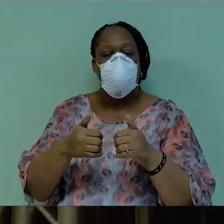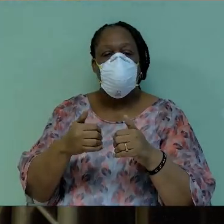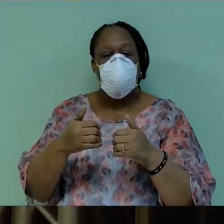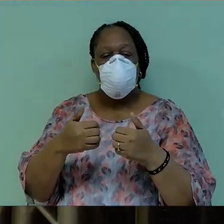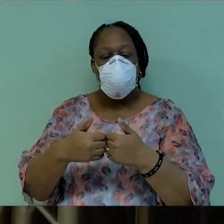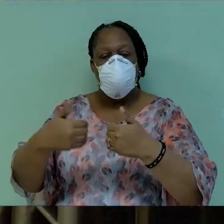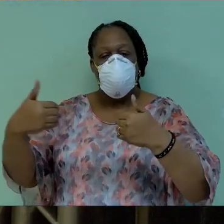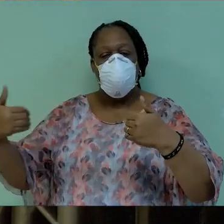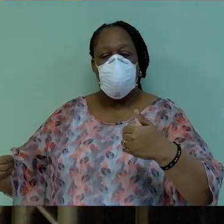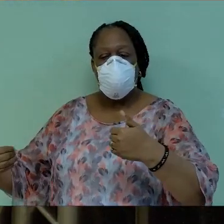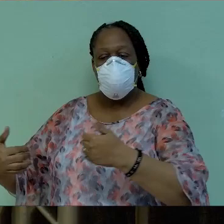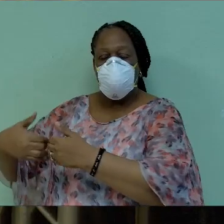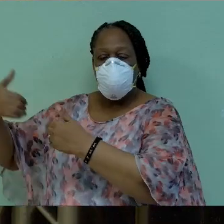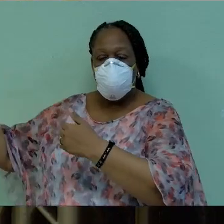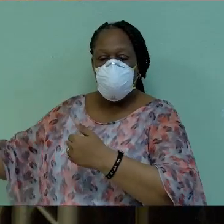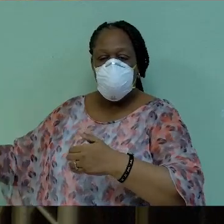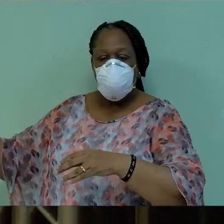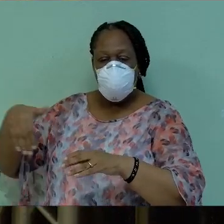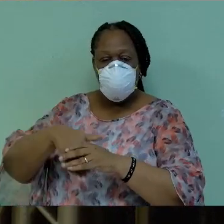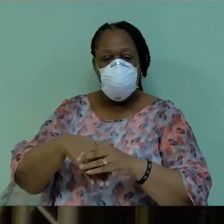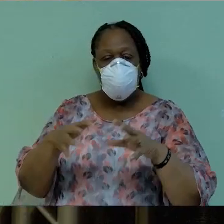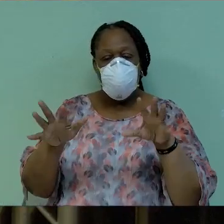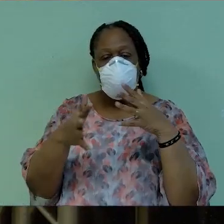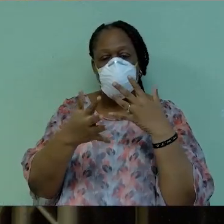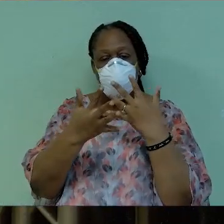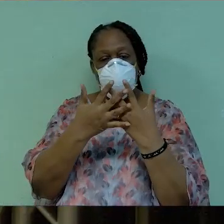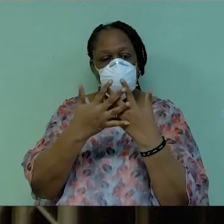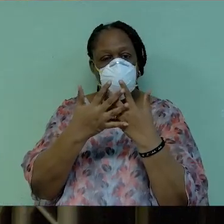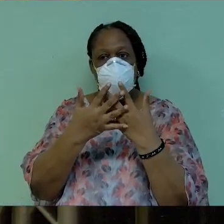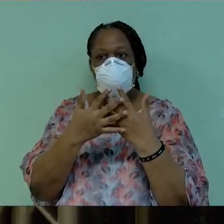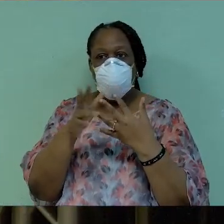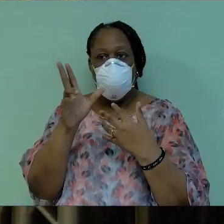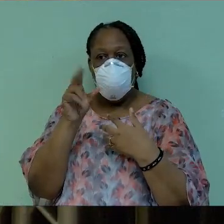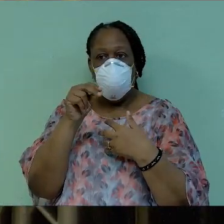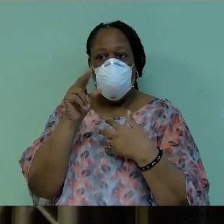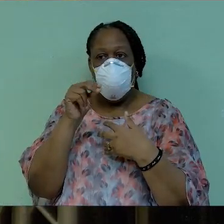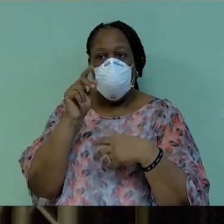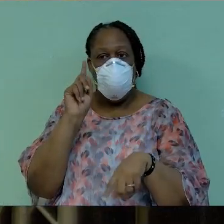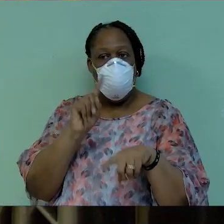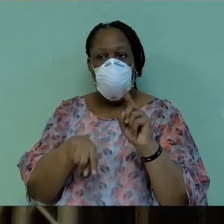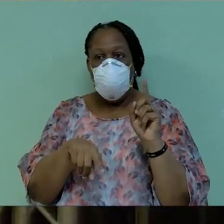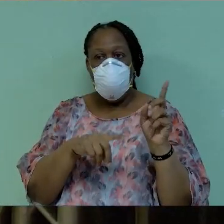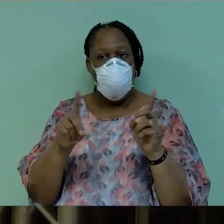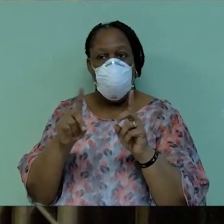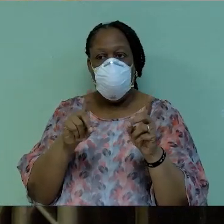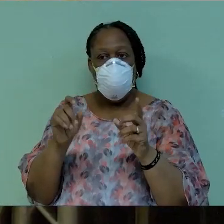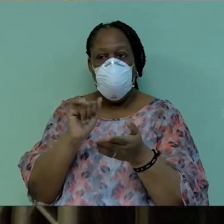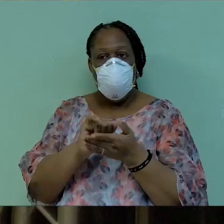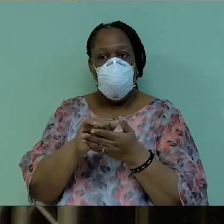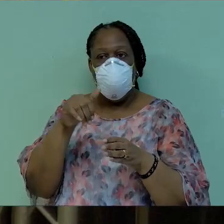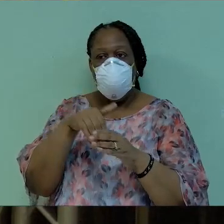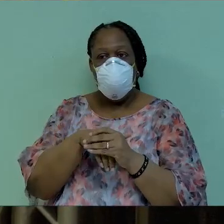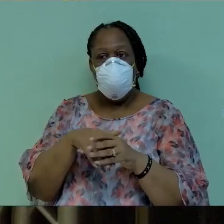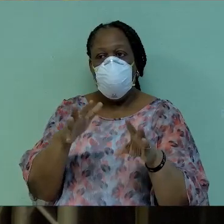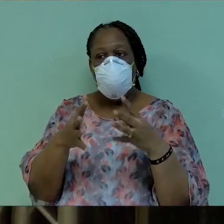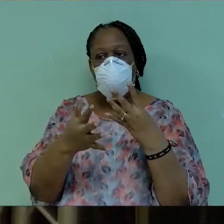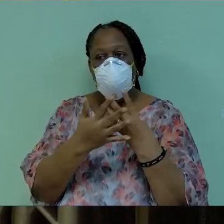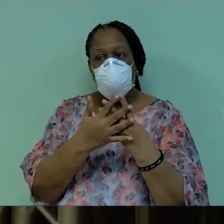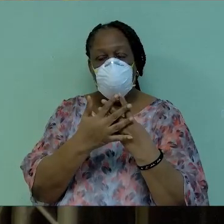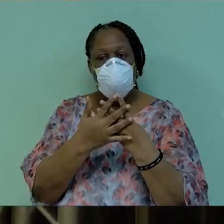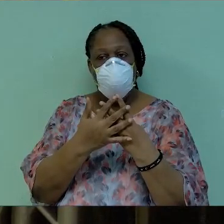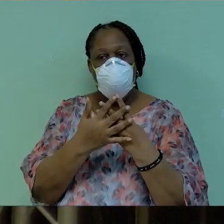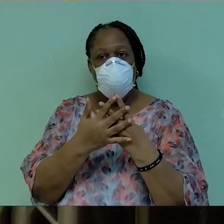social distancing in the prison? No. We cannot do any social distancing in the prison in terms of the